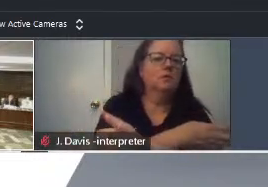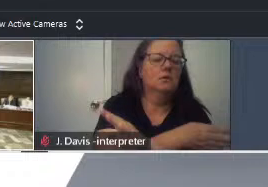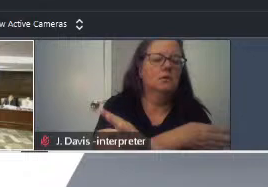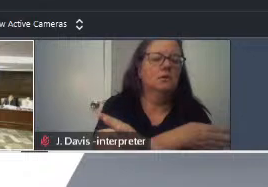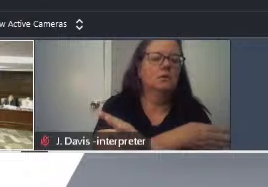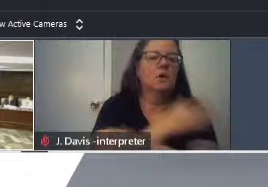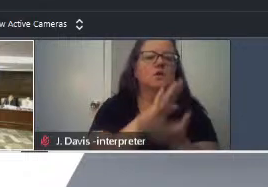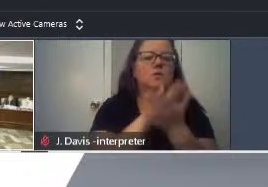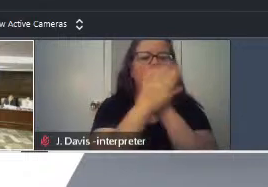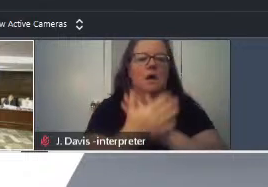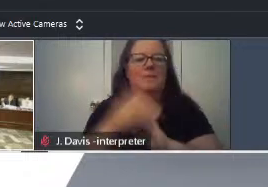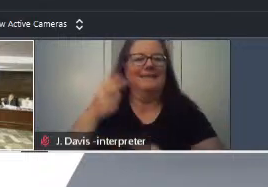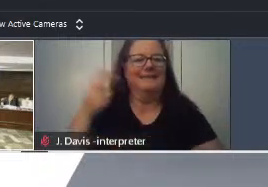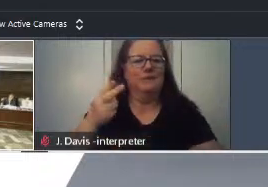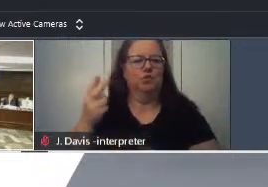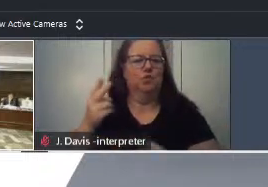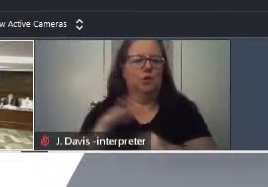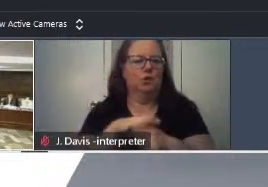become a landmarks district. So,